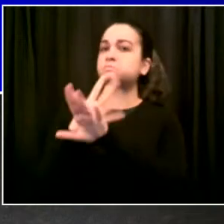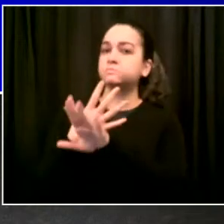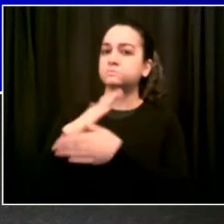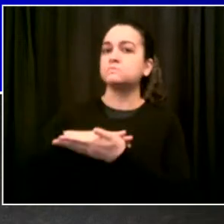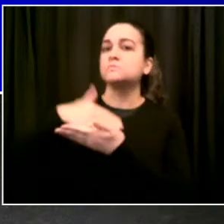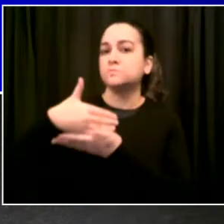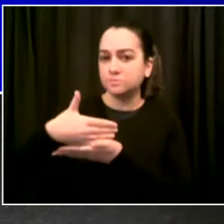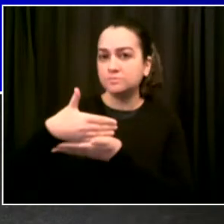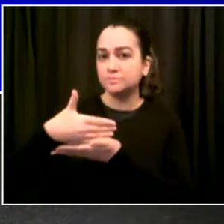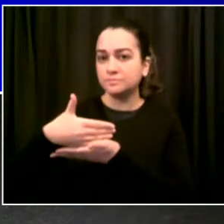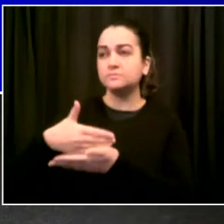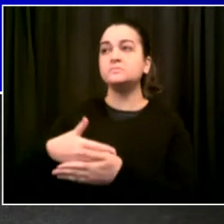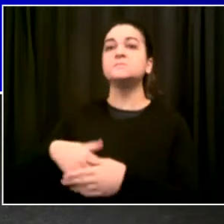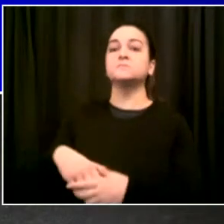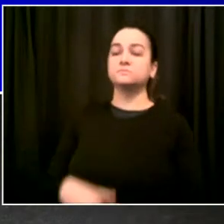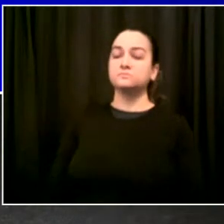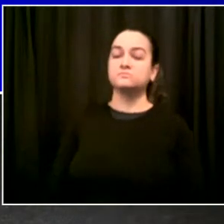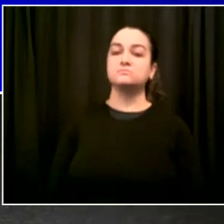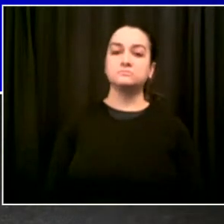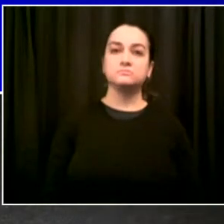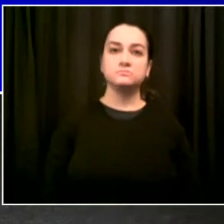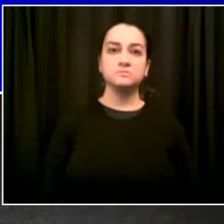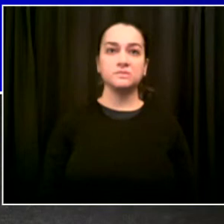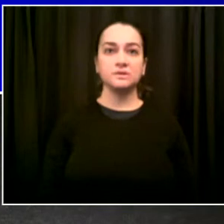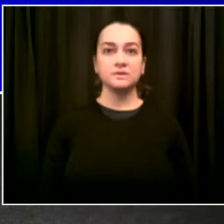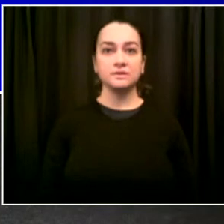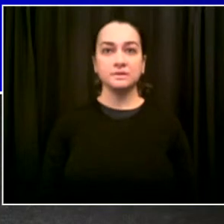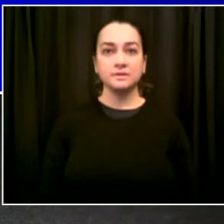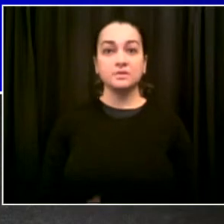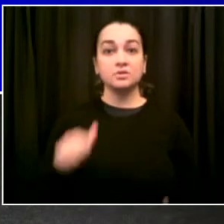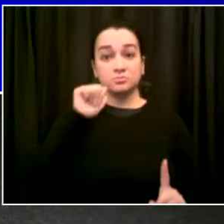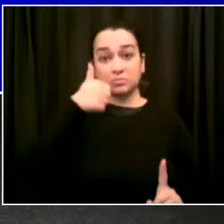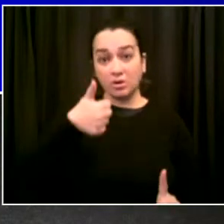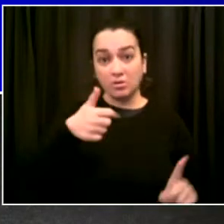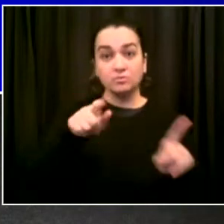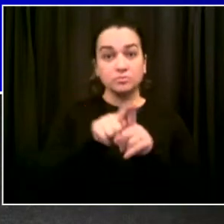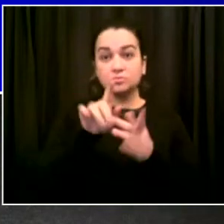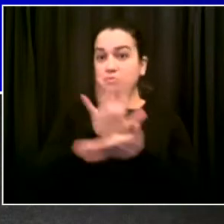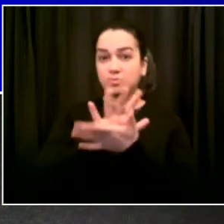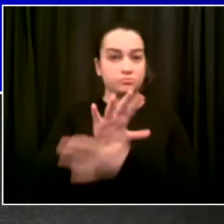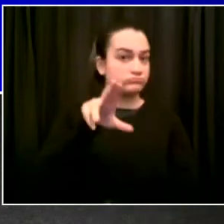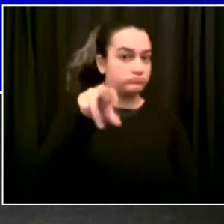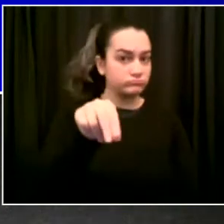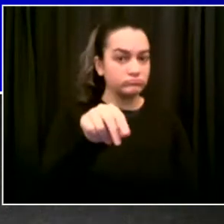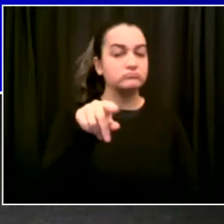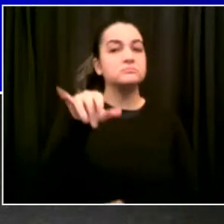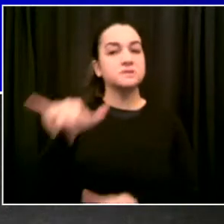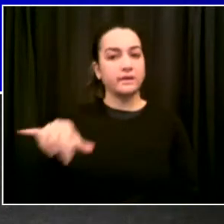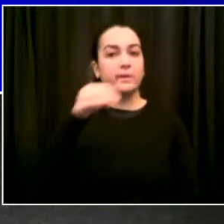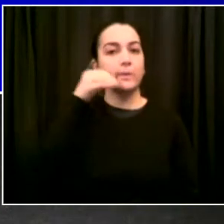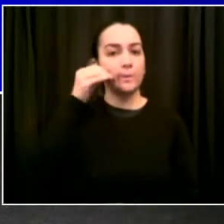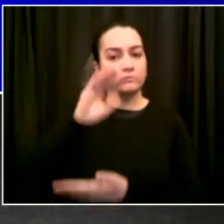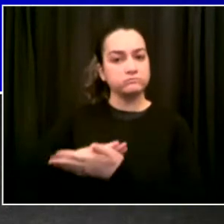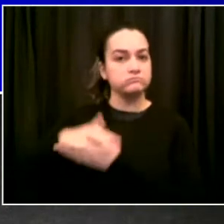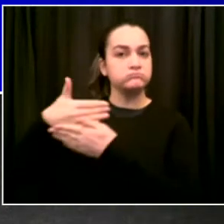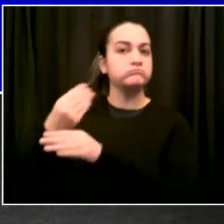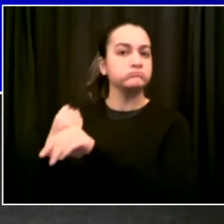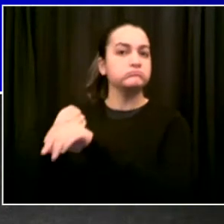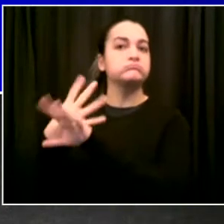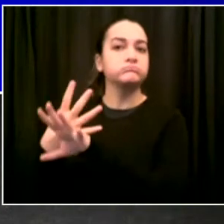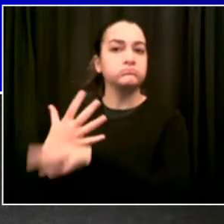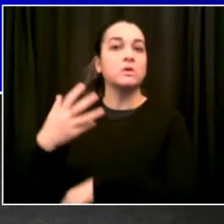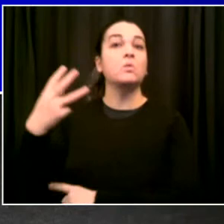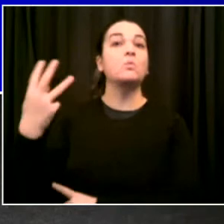tomorrow. Remote education, of course, will go on for all kids tomorrow, Tuesday. But Wednesday, we'll be back strong. So